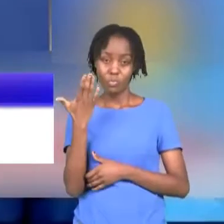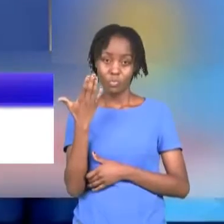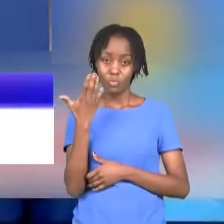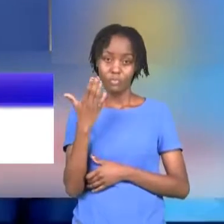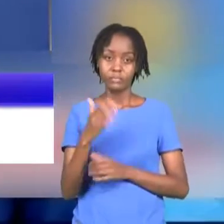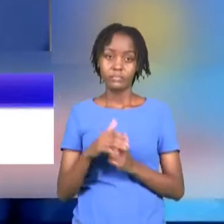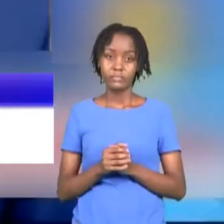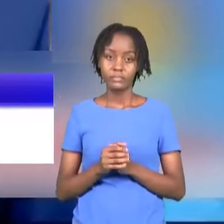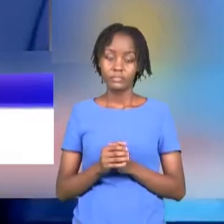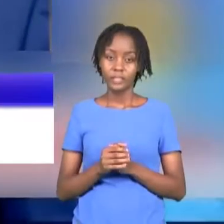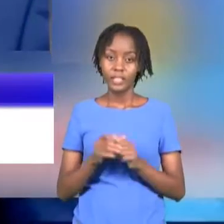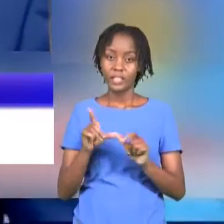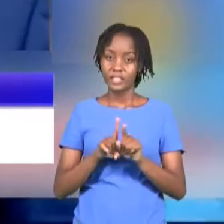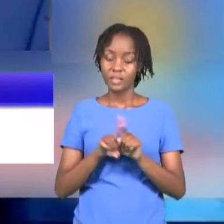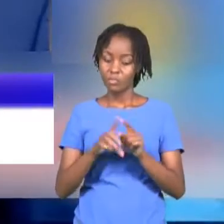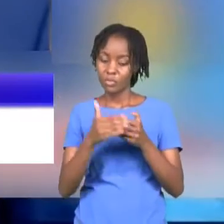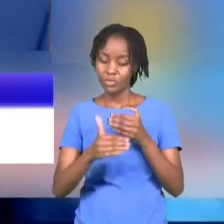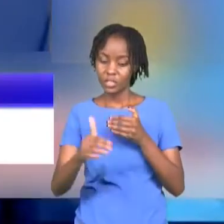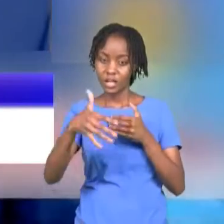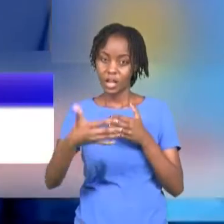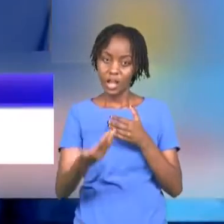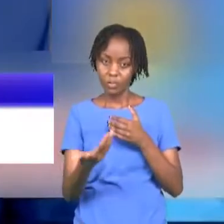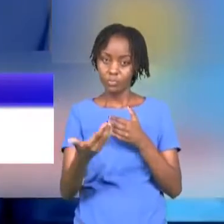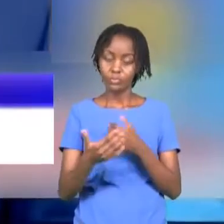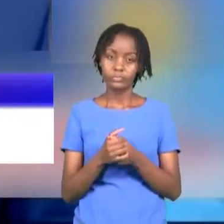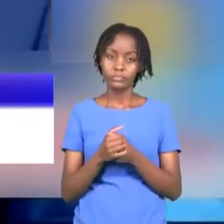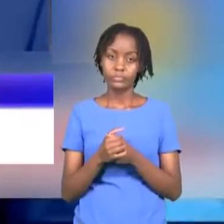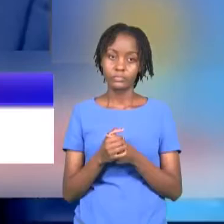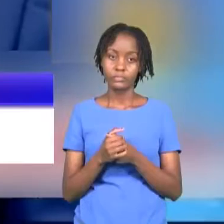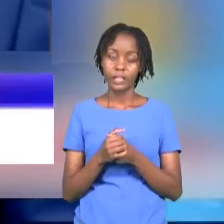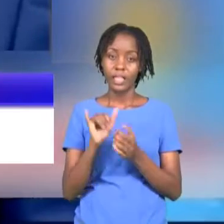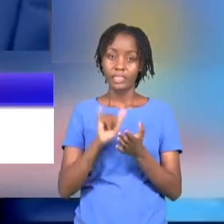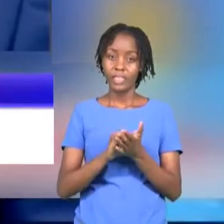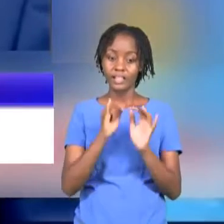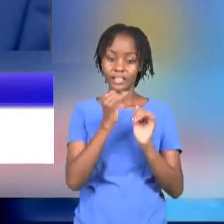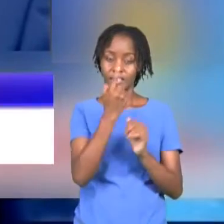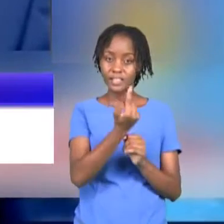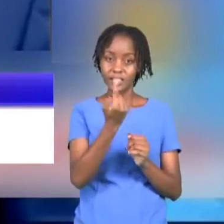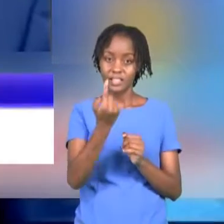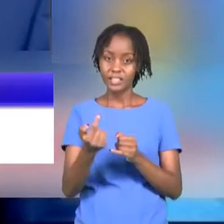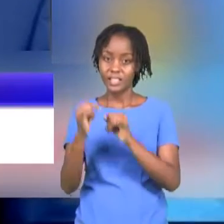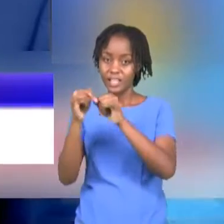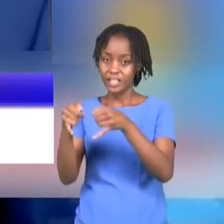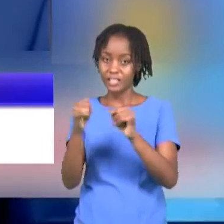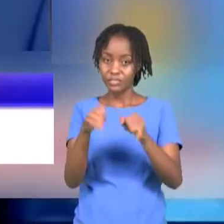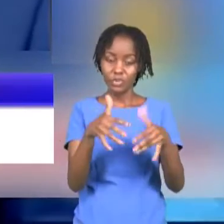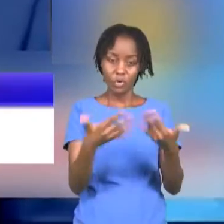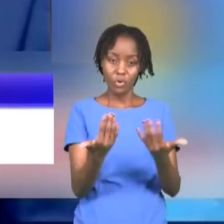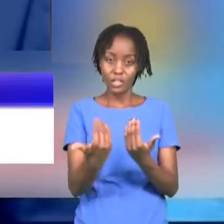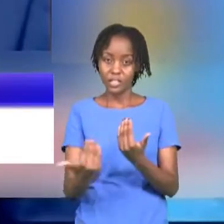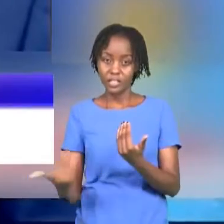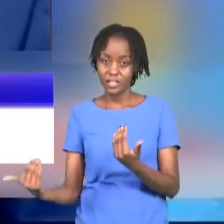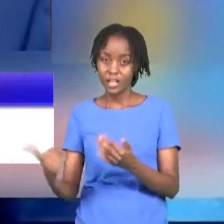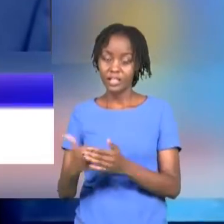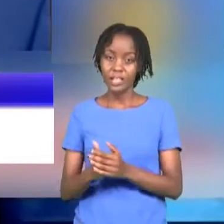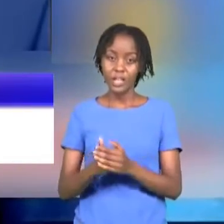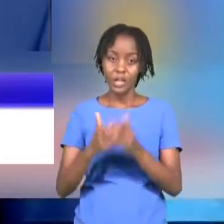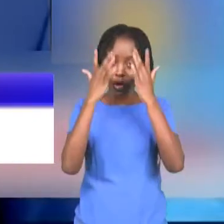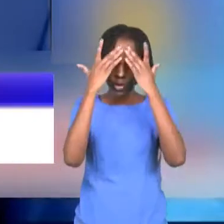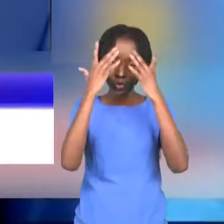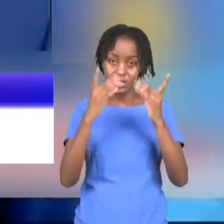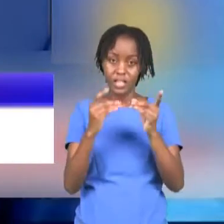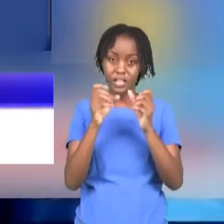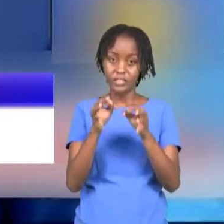there are procedures then of channeling that individual or child to a healthcare facility to be able to determine whether